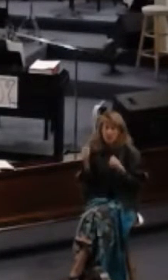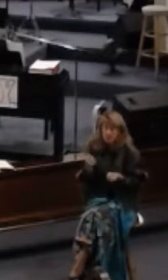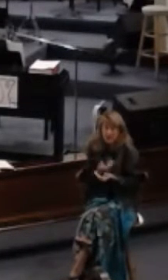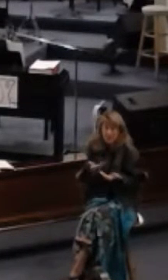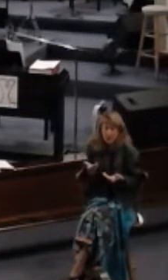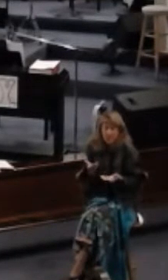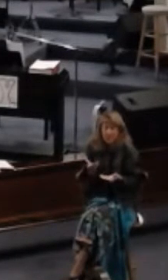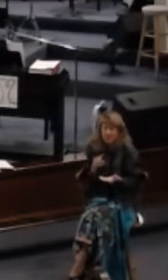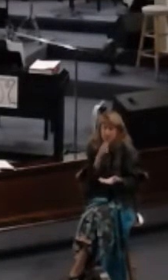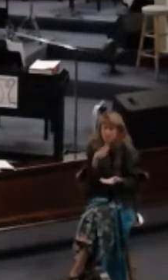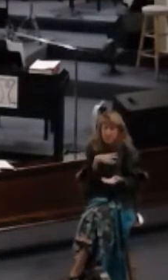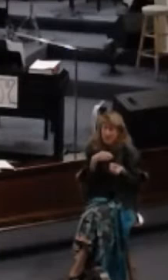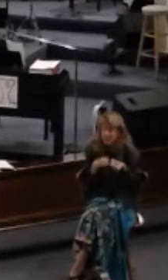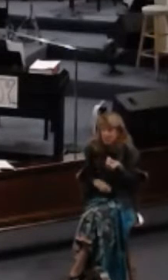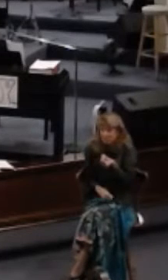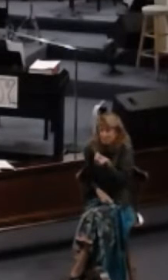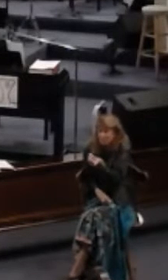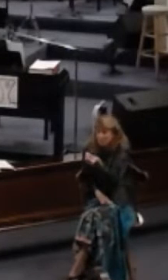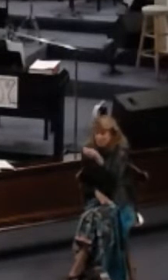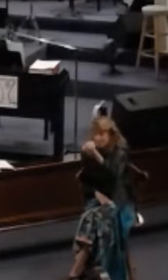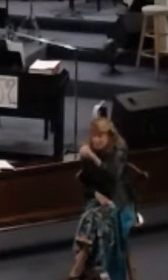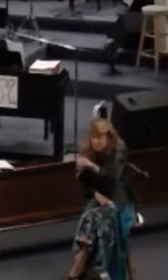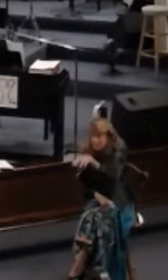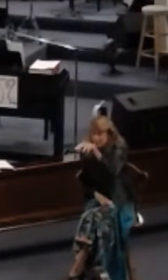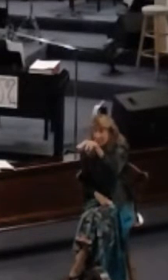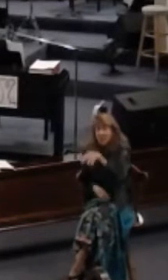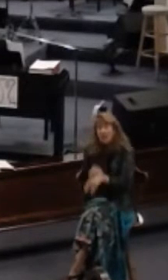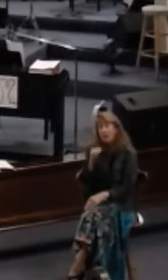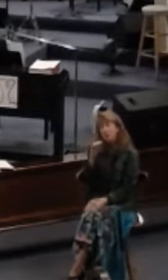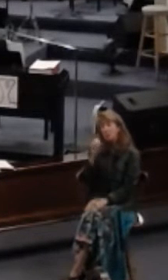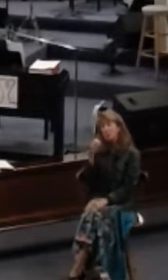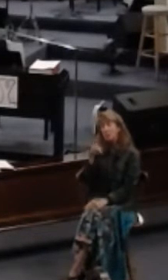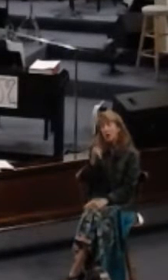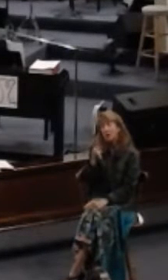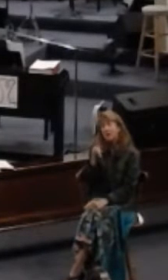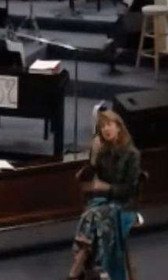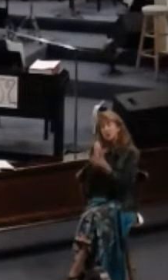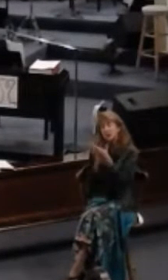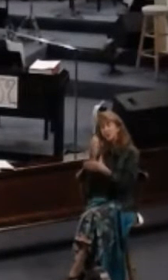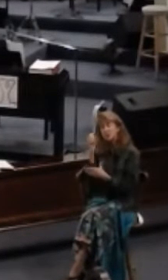had. In Mark chapter 12, verse 43 and 44,